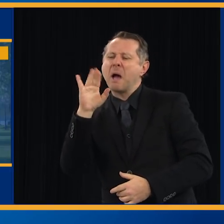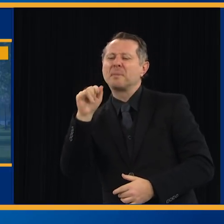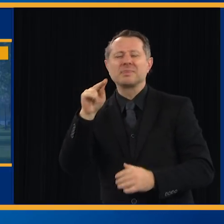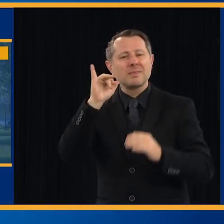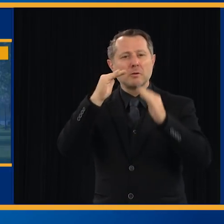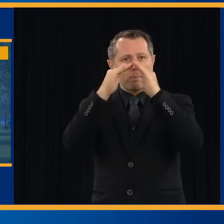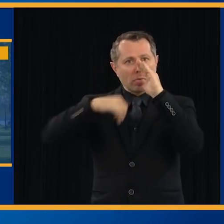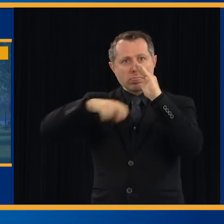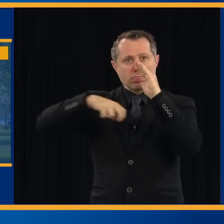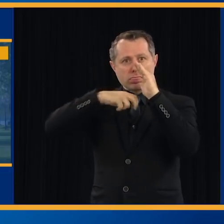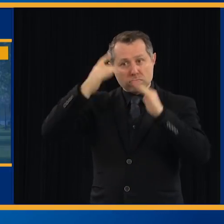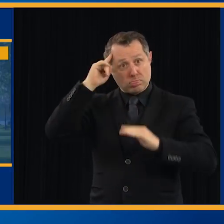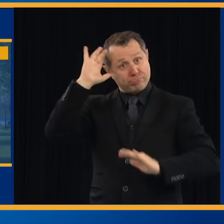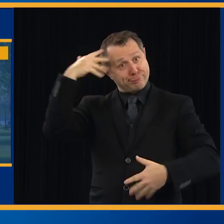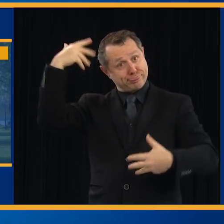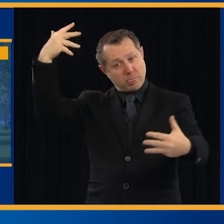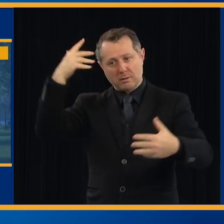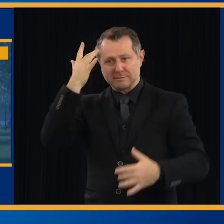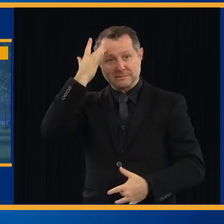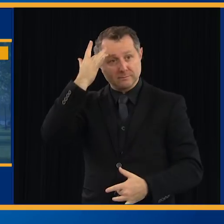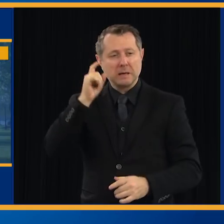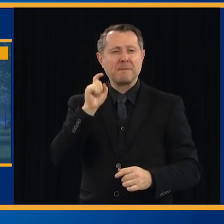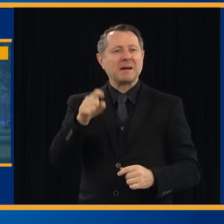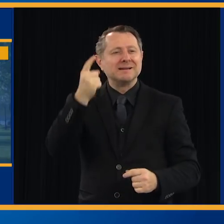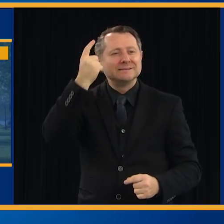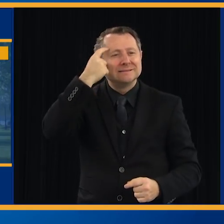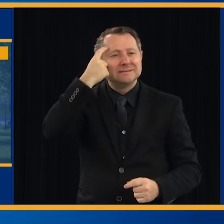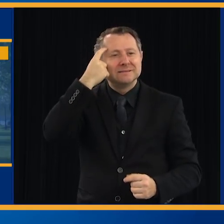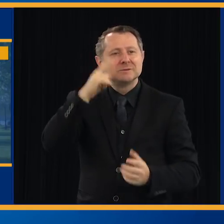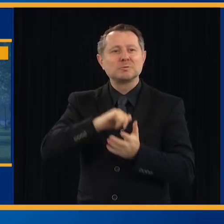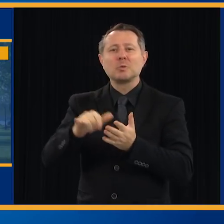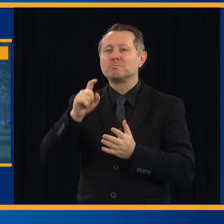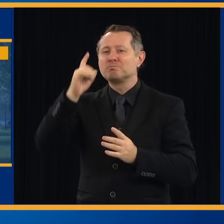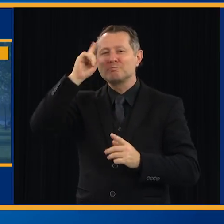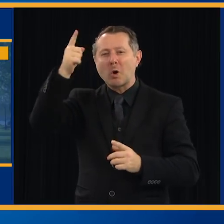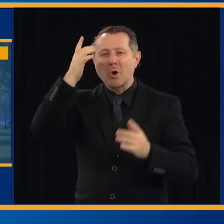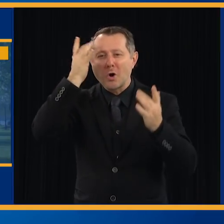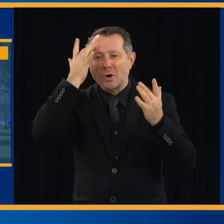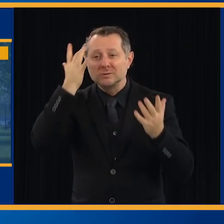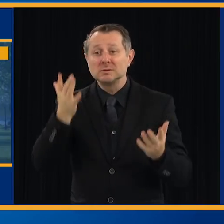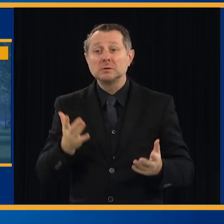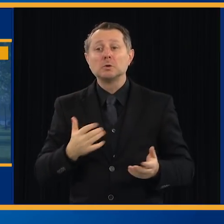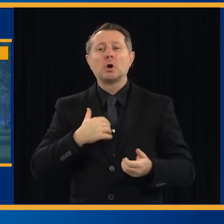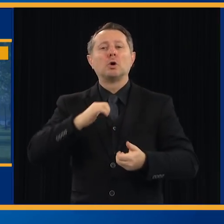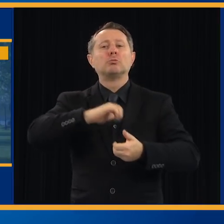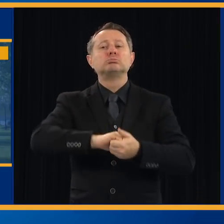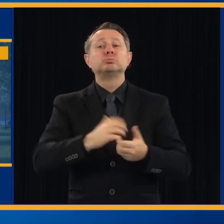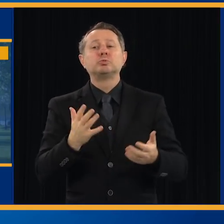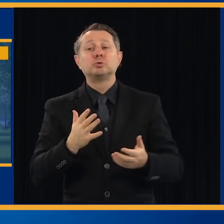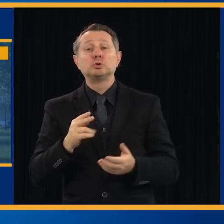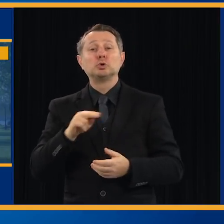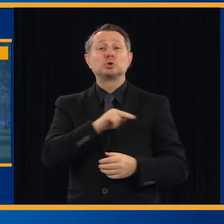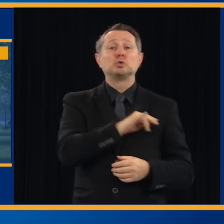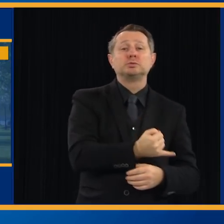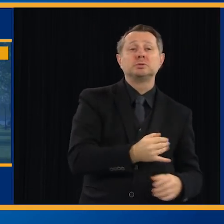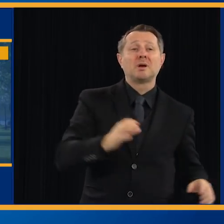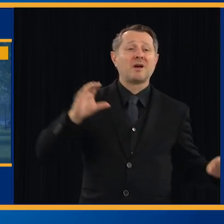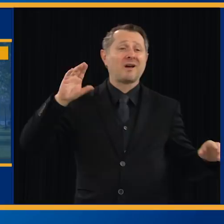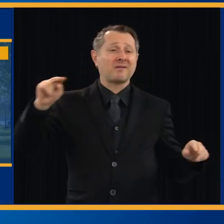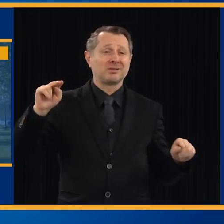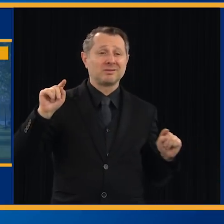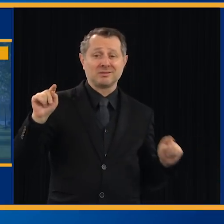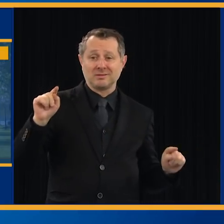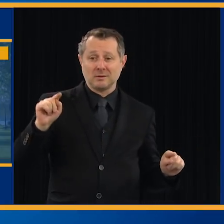have to stay coordinated. We've been working with the New Jersey and Connecticut because whatever one